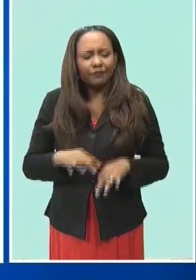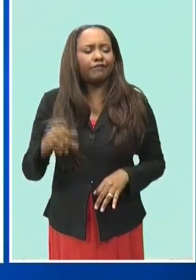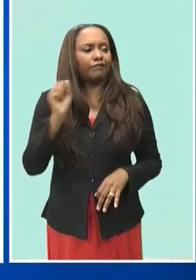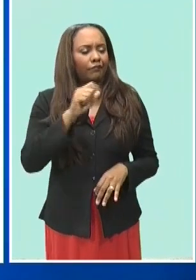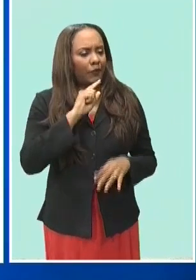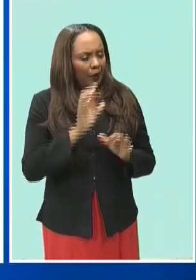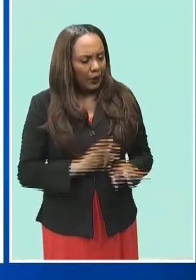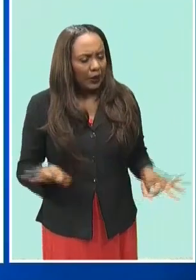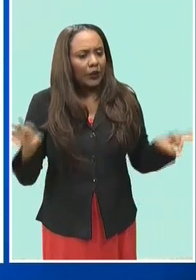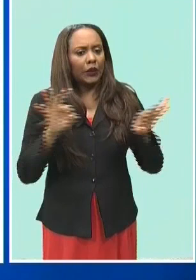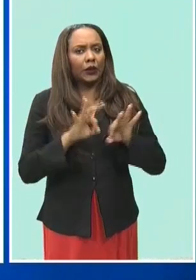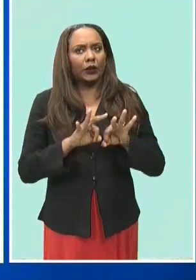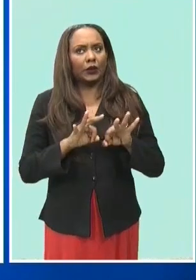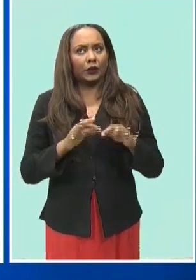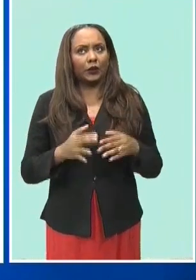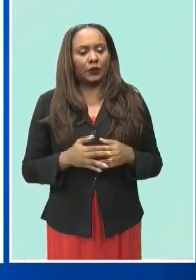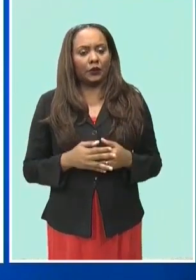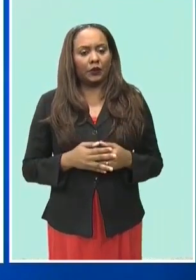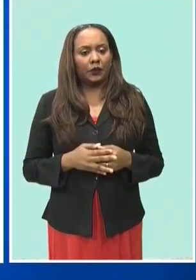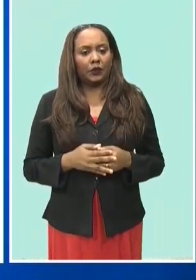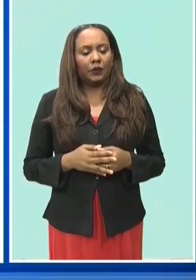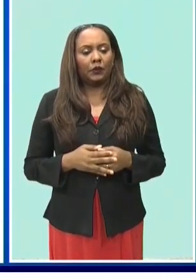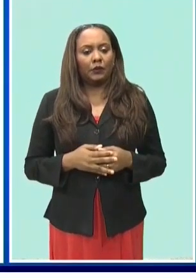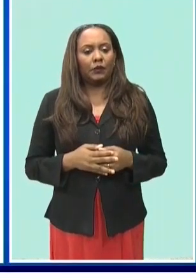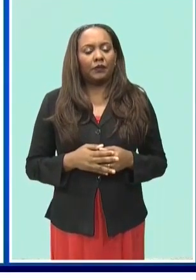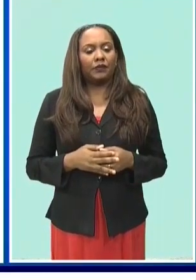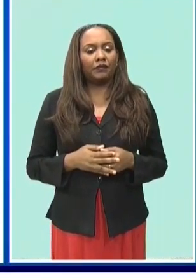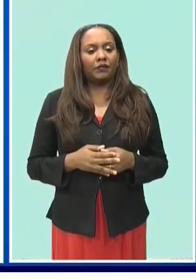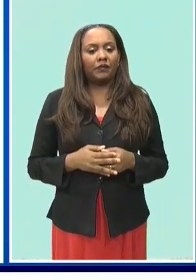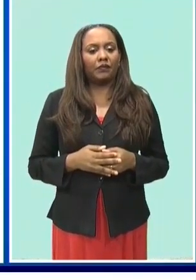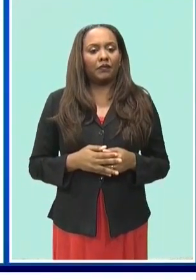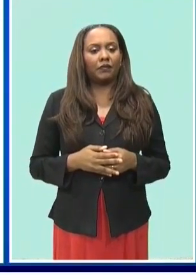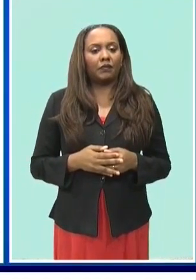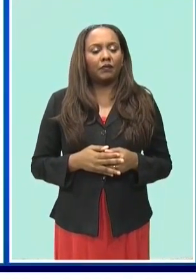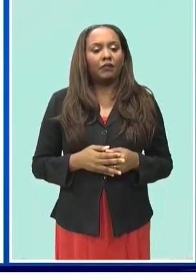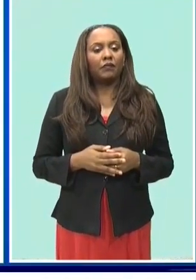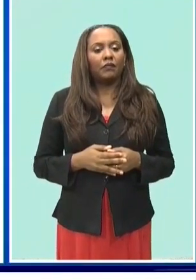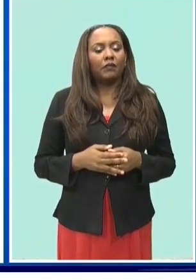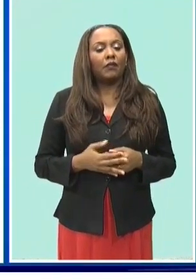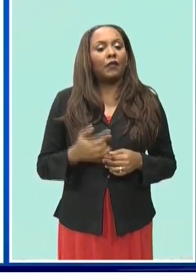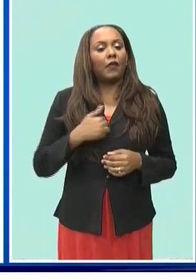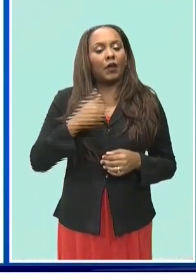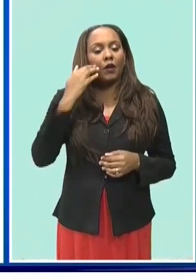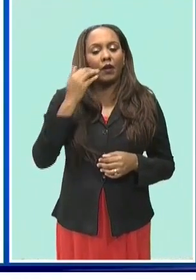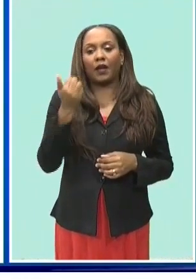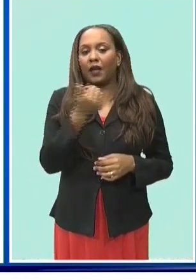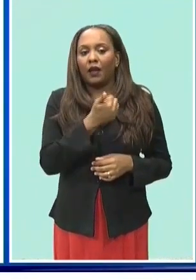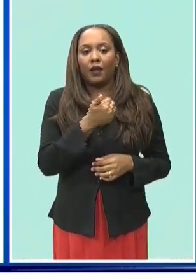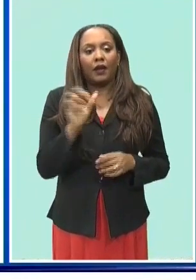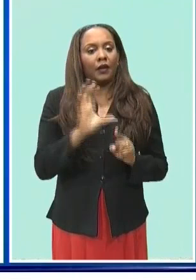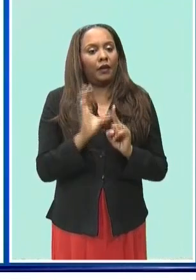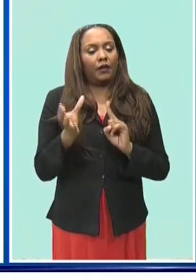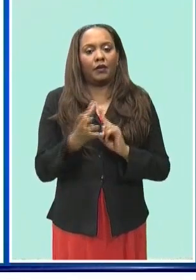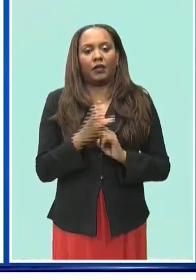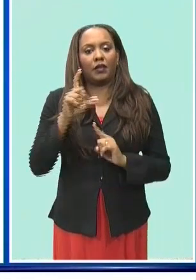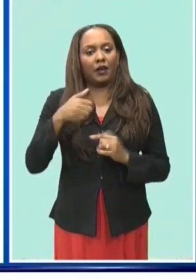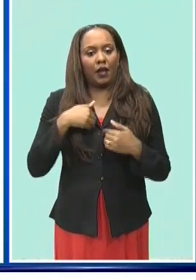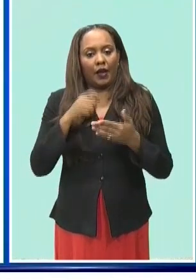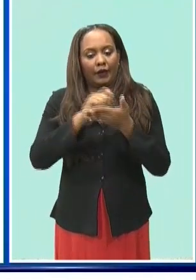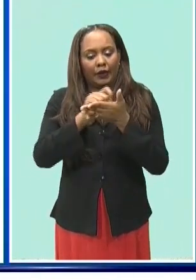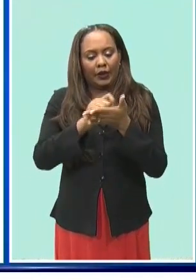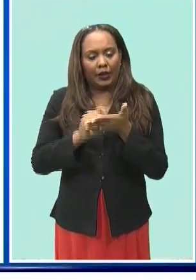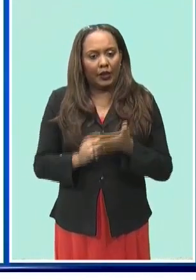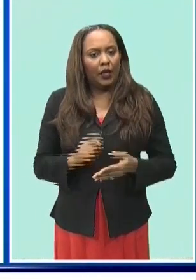I'm really convinced that the written record of any culture, any society, that is extremely